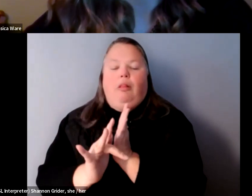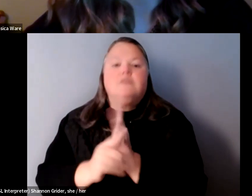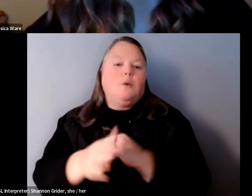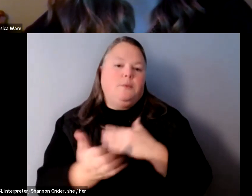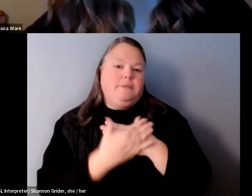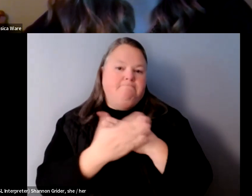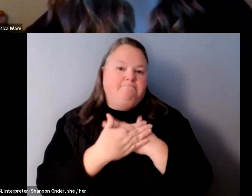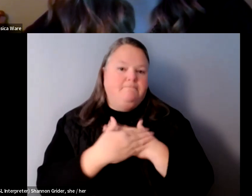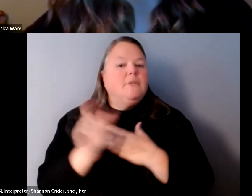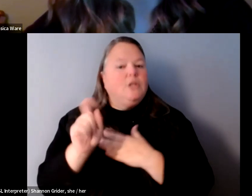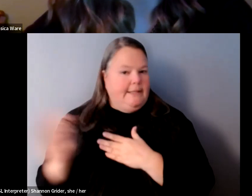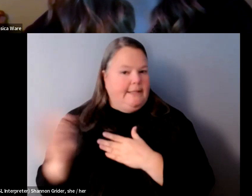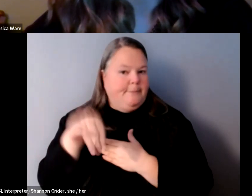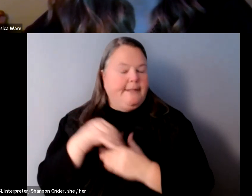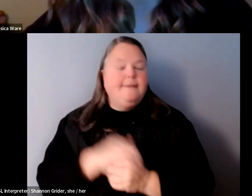And